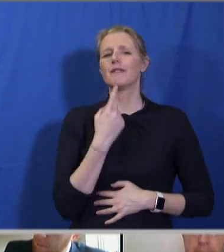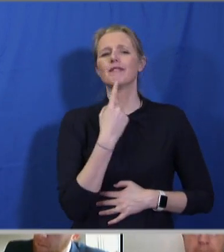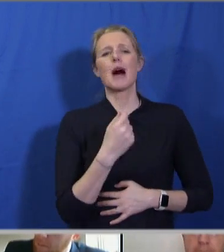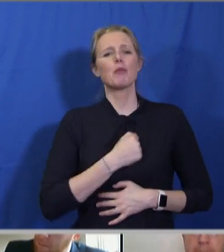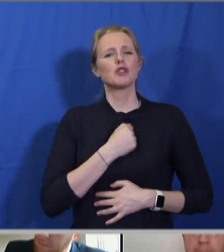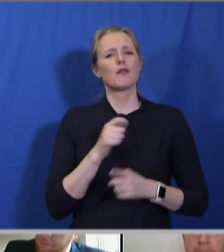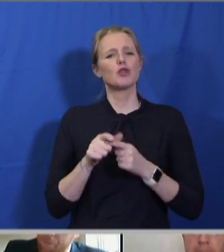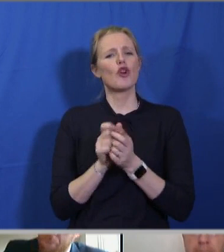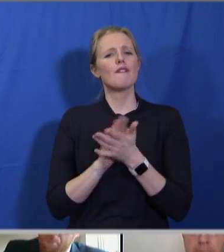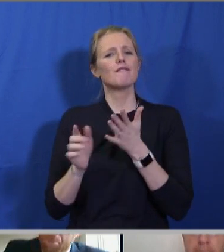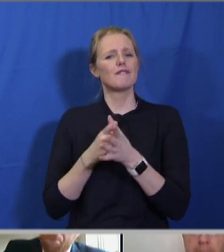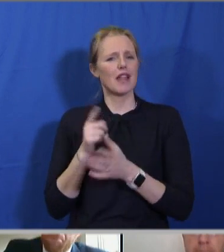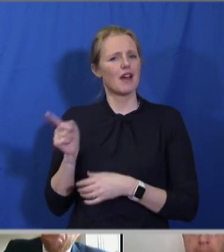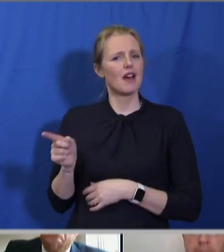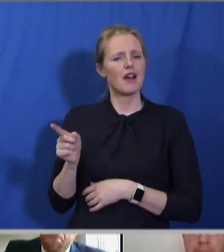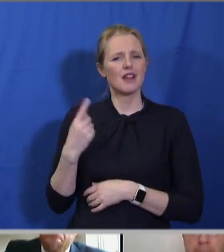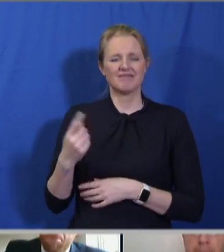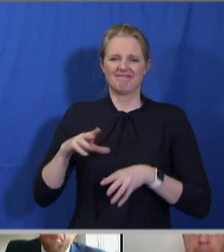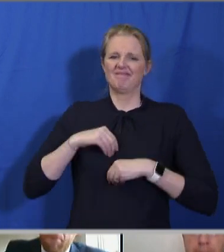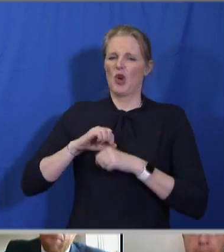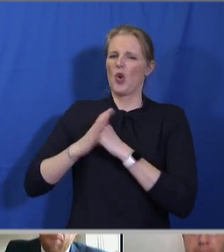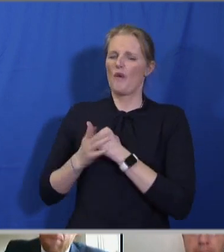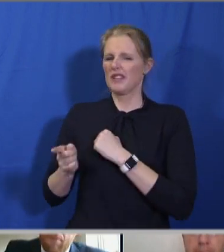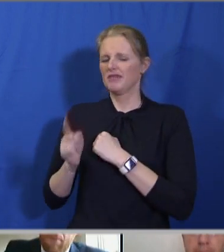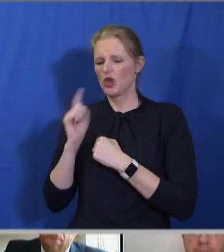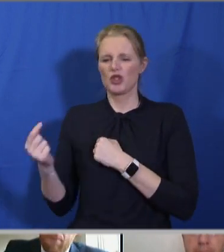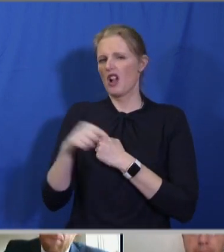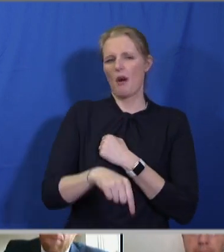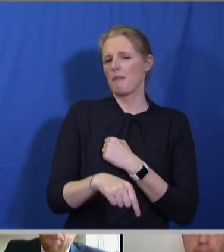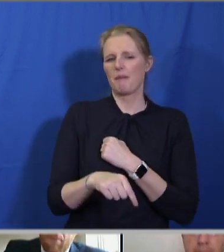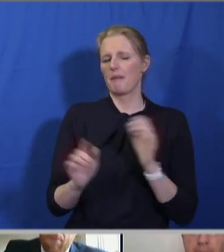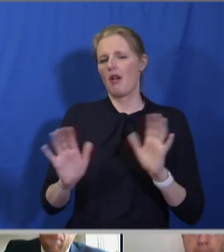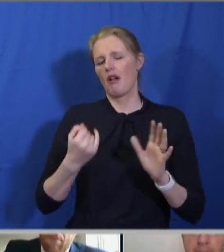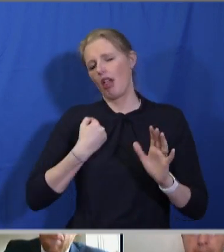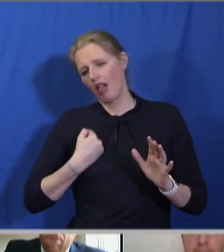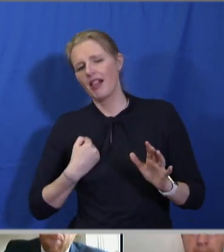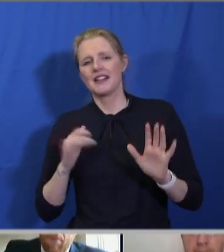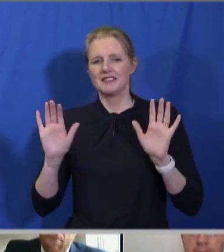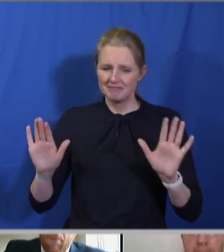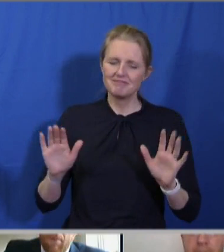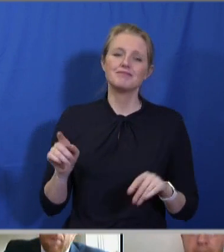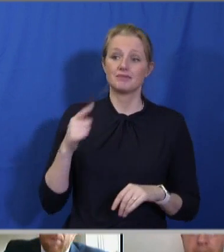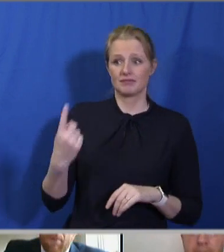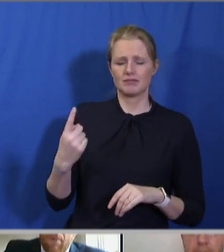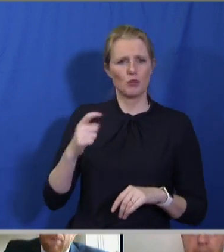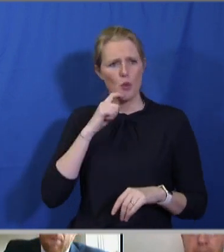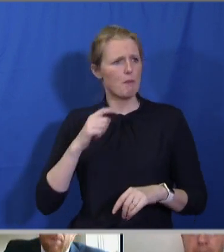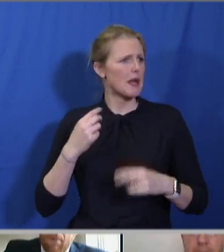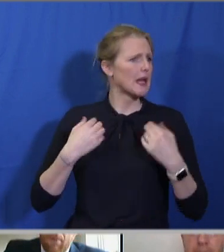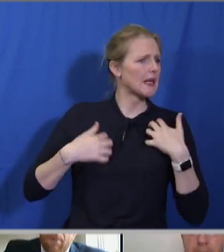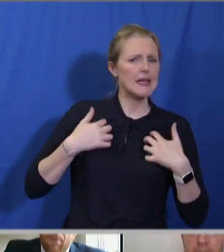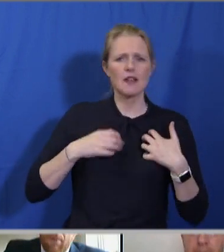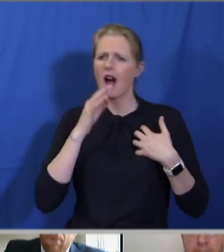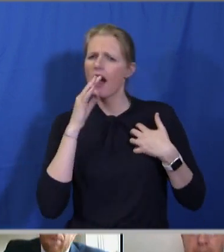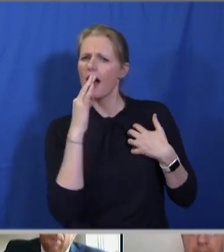She's has COVID and has been sick and not able to attend today. But I know she would have been very keen to ask